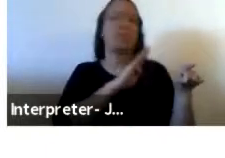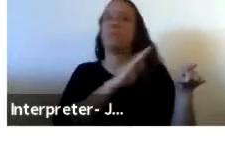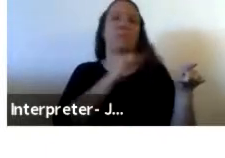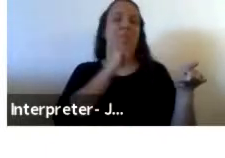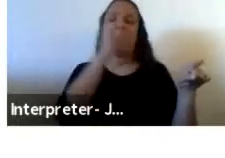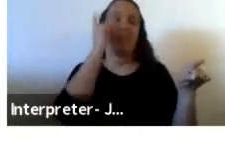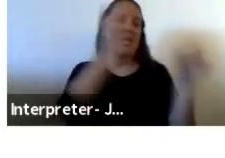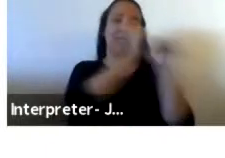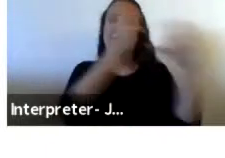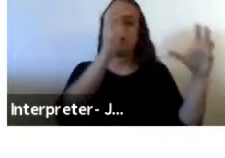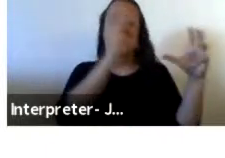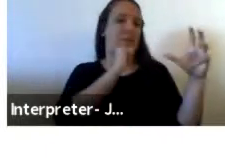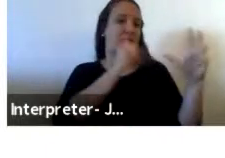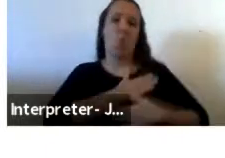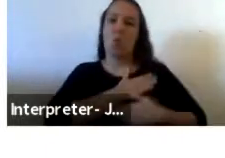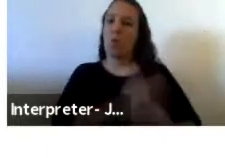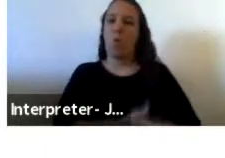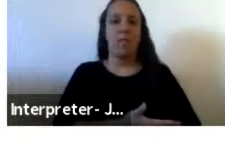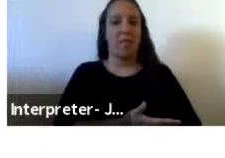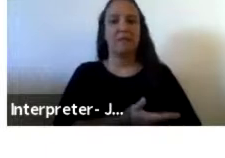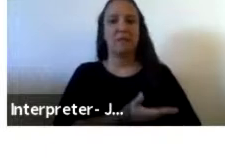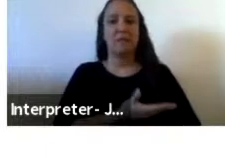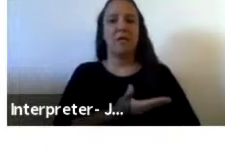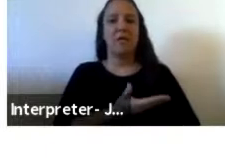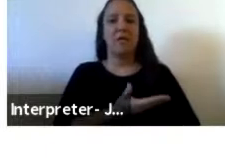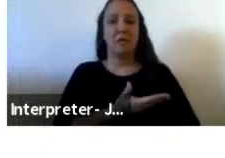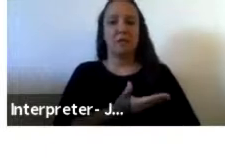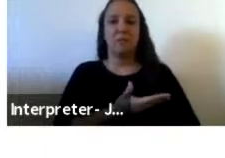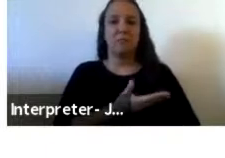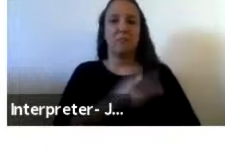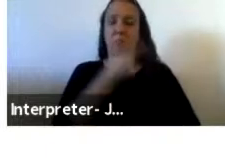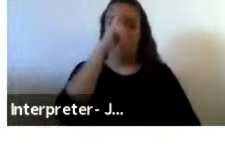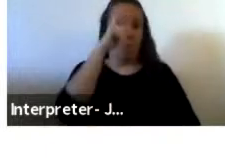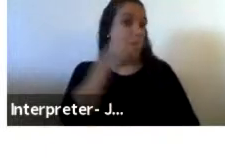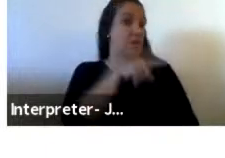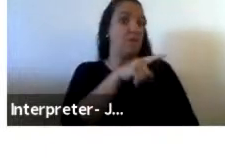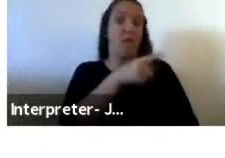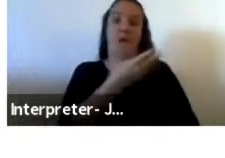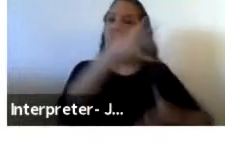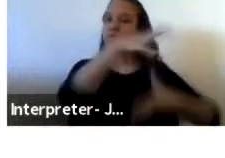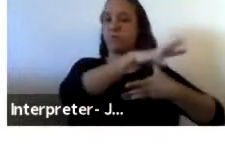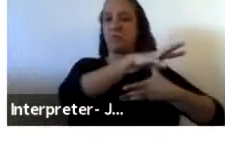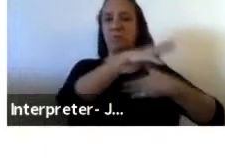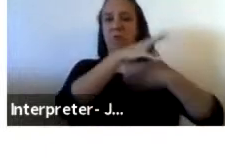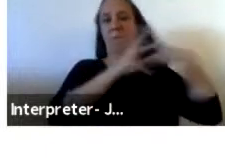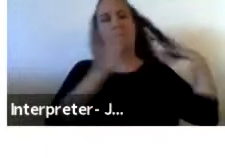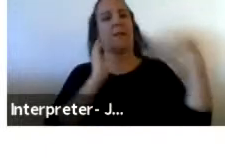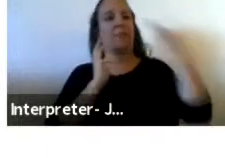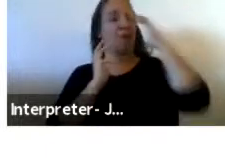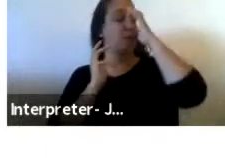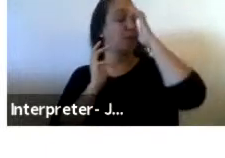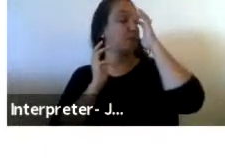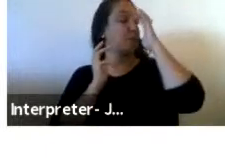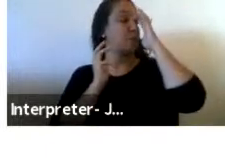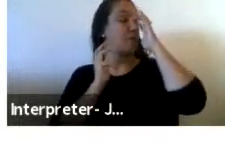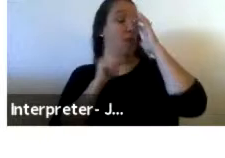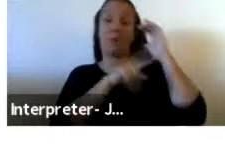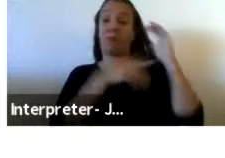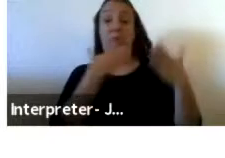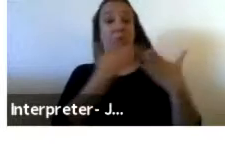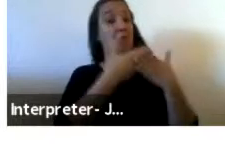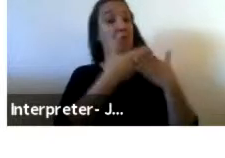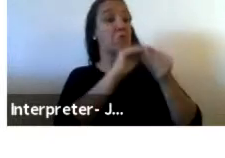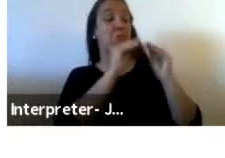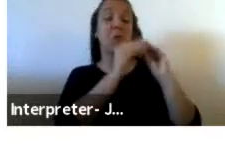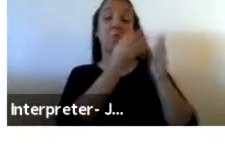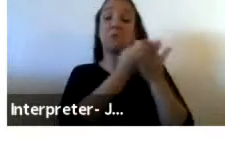were not willing to deviate because they were actually cornering the market. And their numbers looked extremely well. But what happens to a